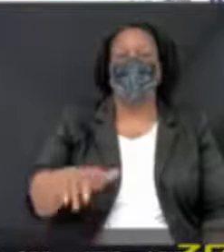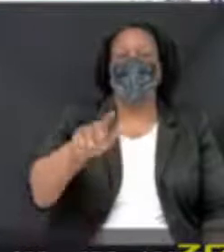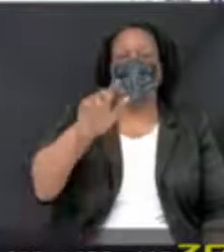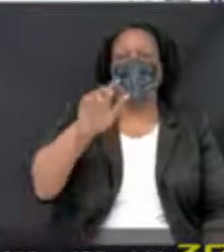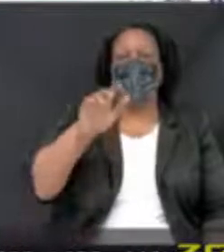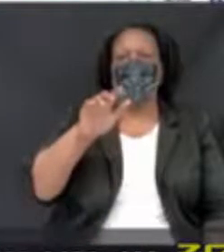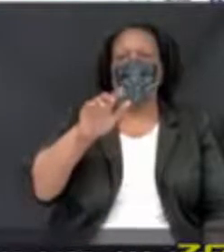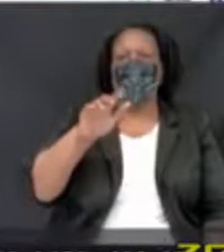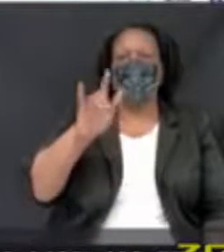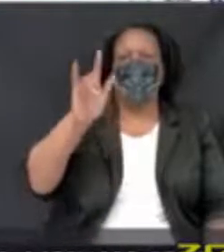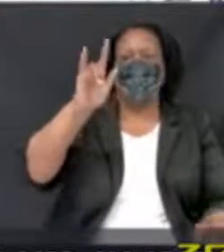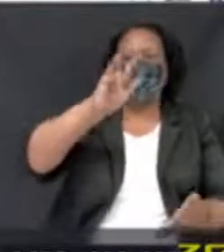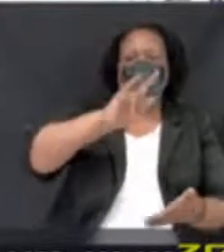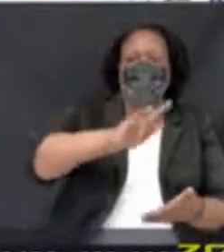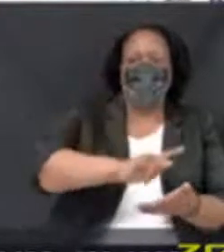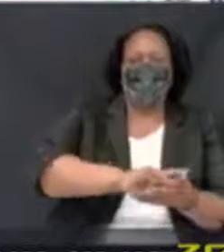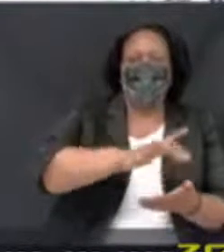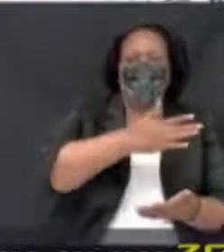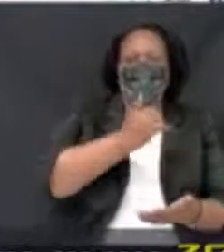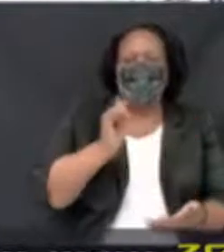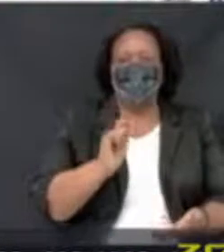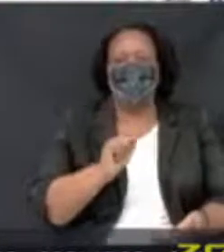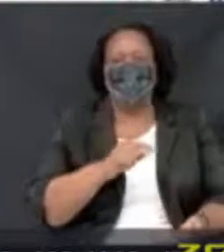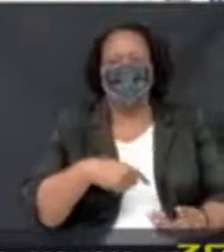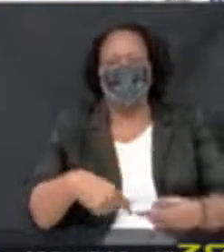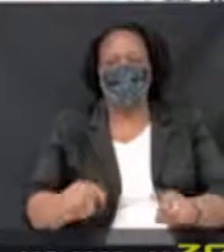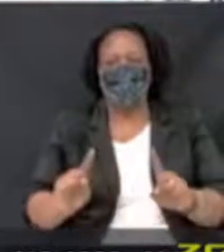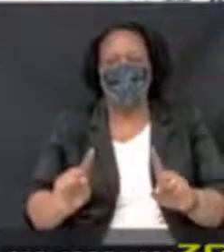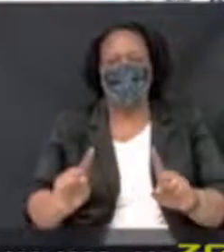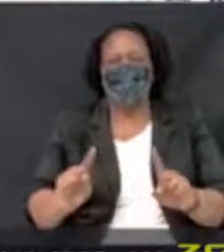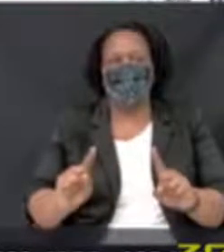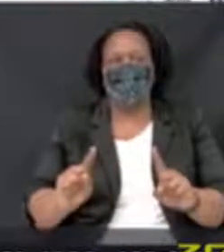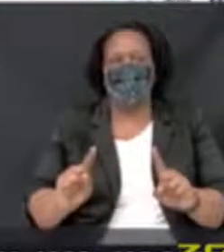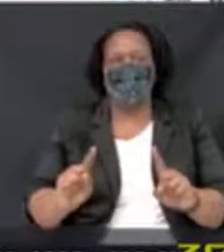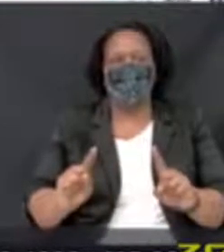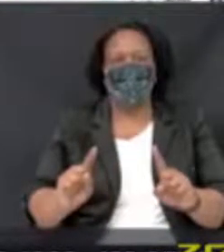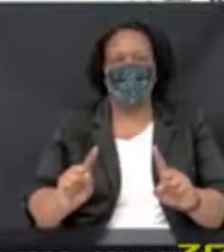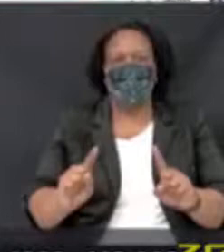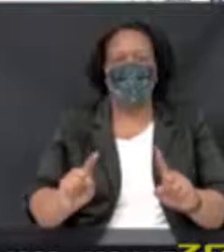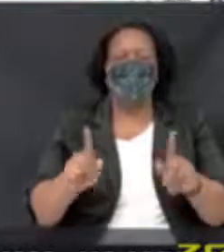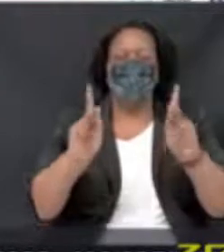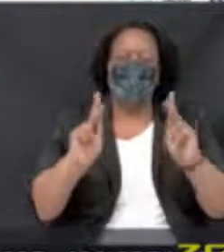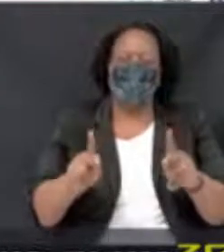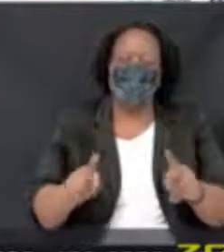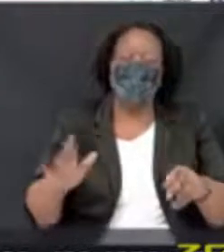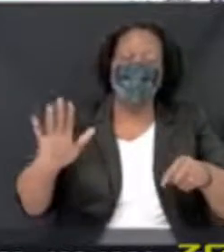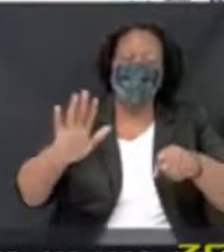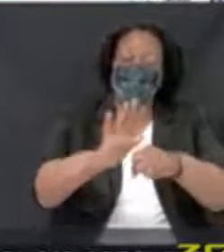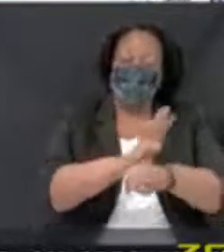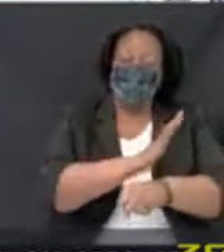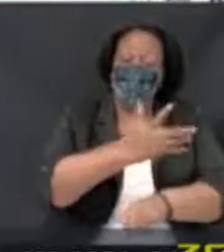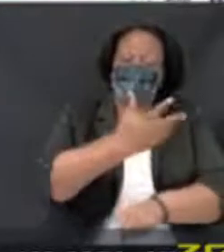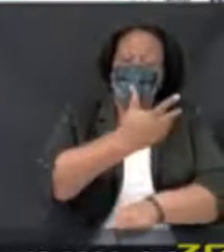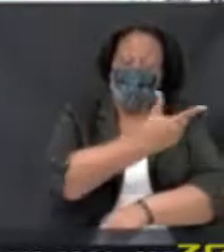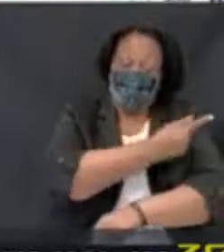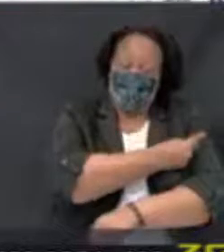process? So the recommendations that are there is for persons who are fully vaccinated and